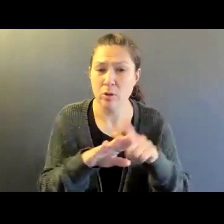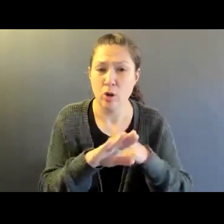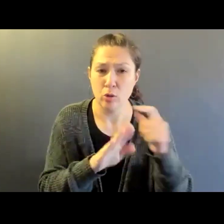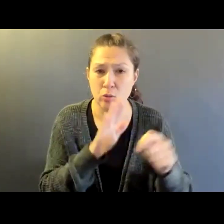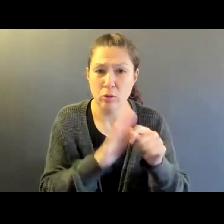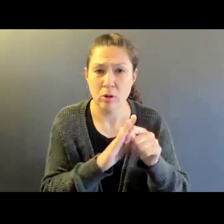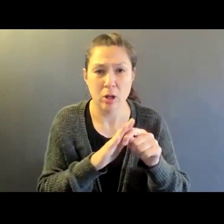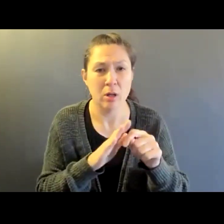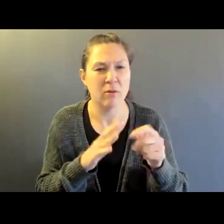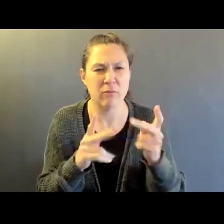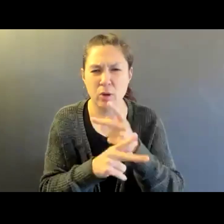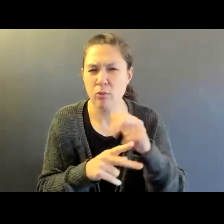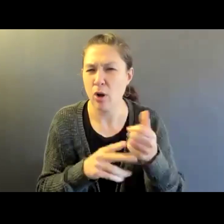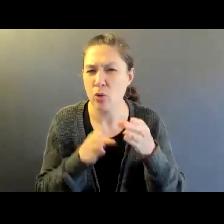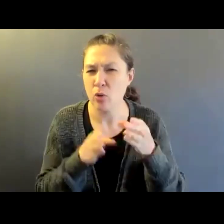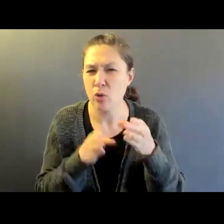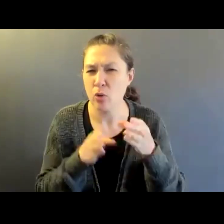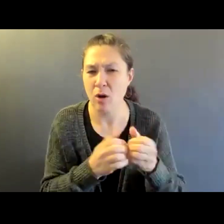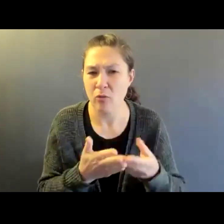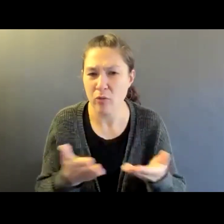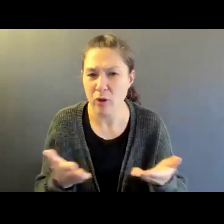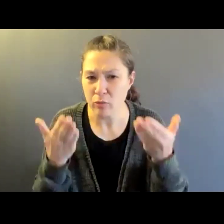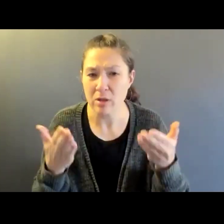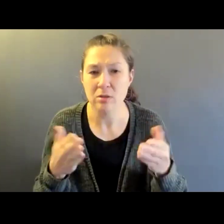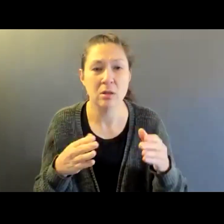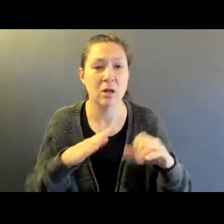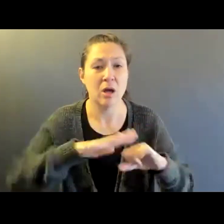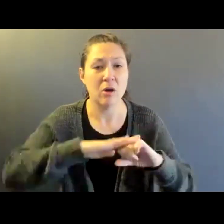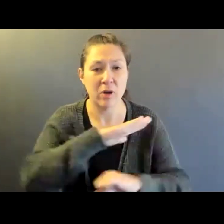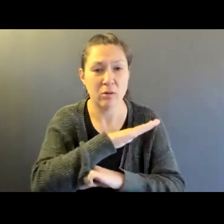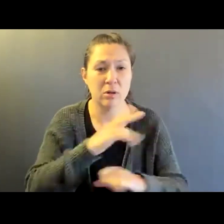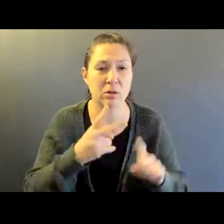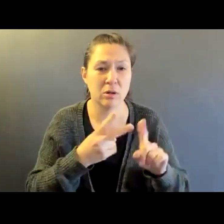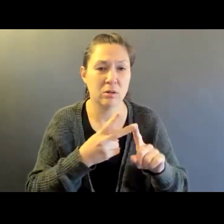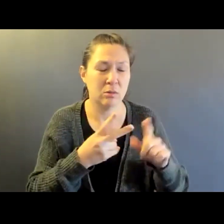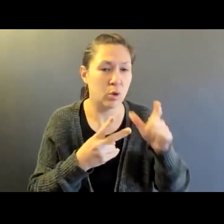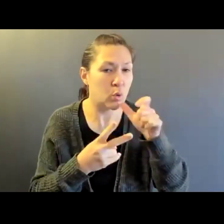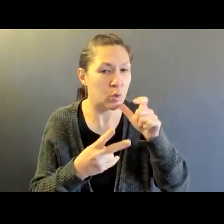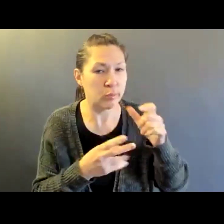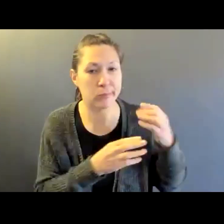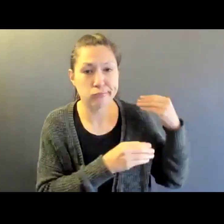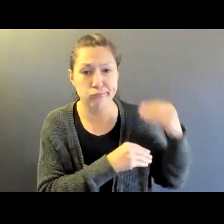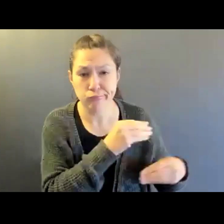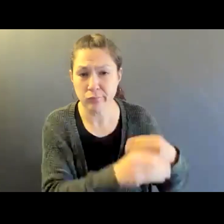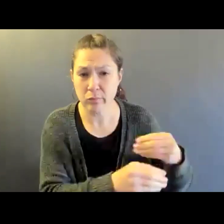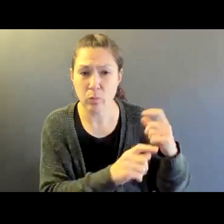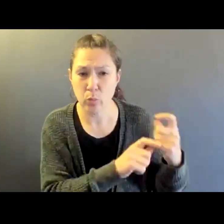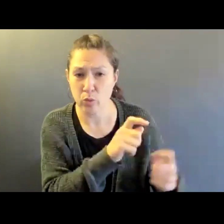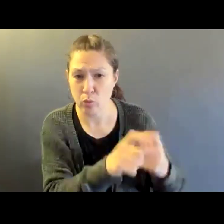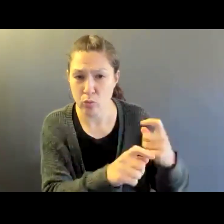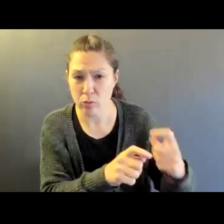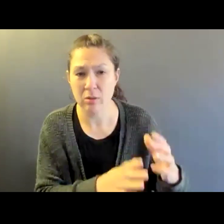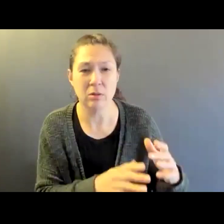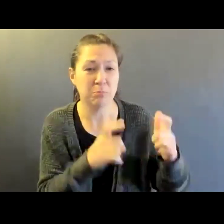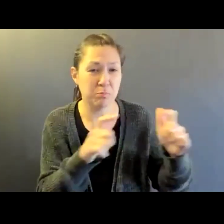at other fundraising strategies, and this includes foundations, legacy donations, major donors, the typical things